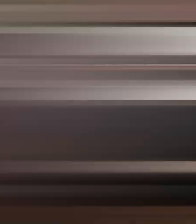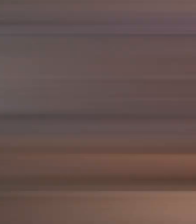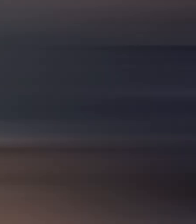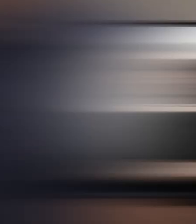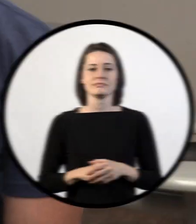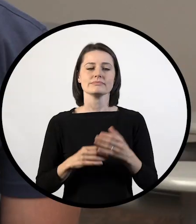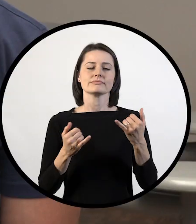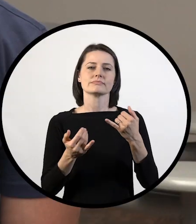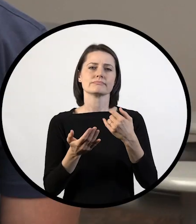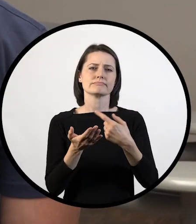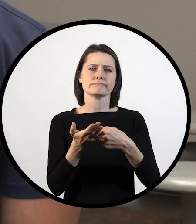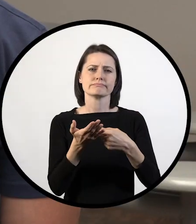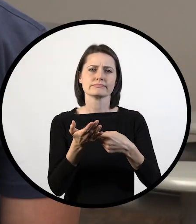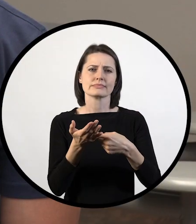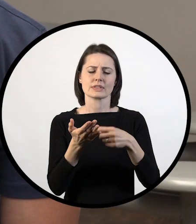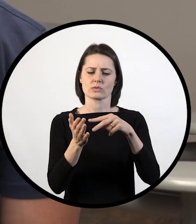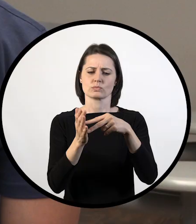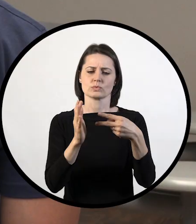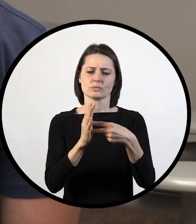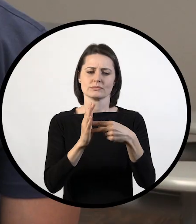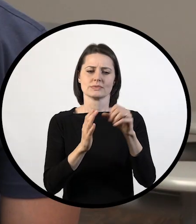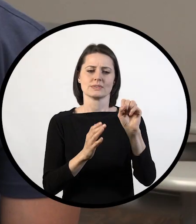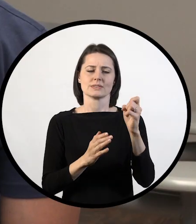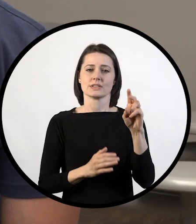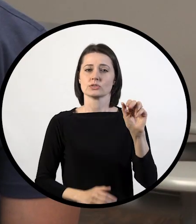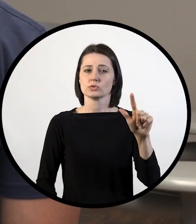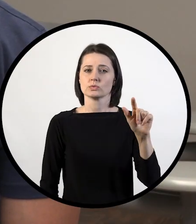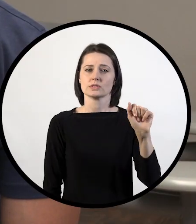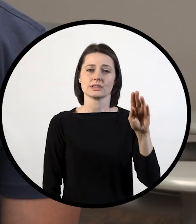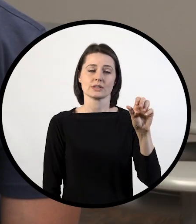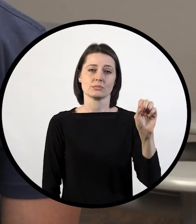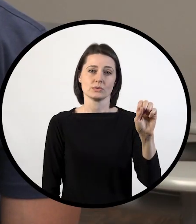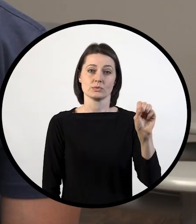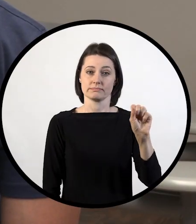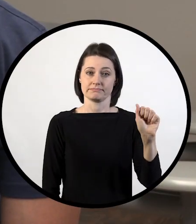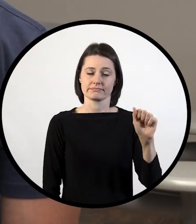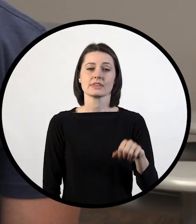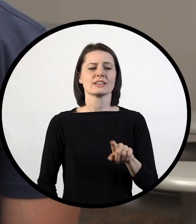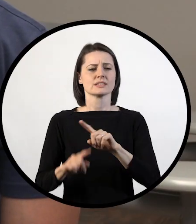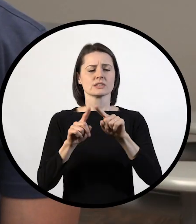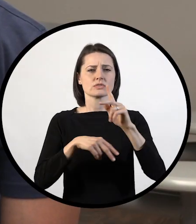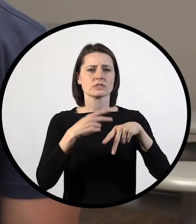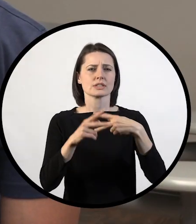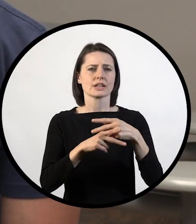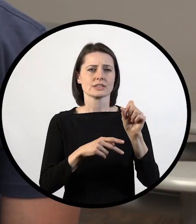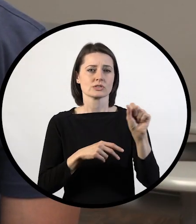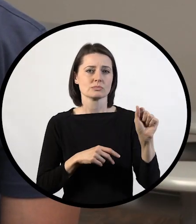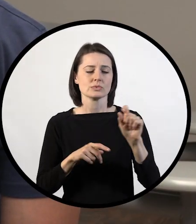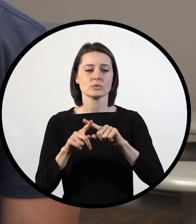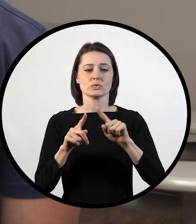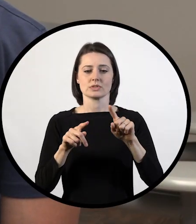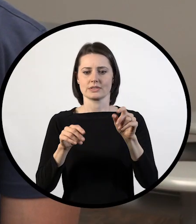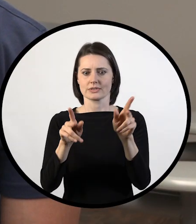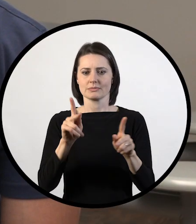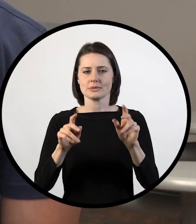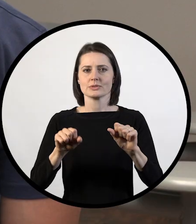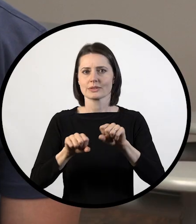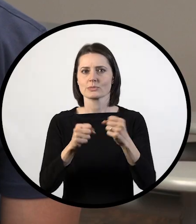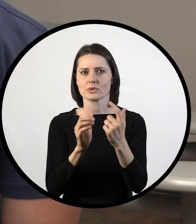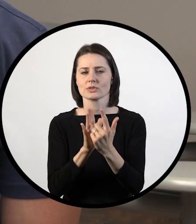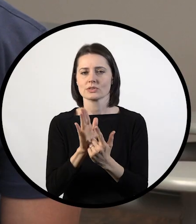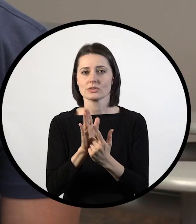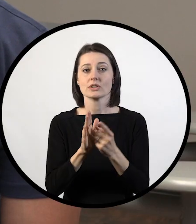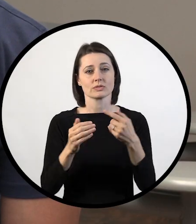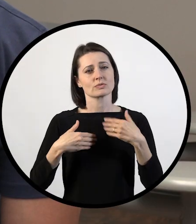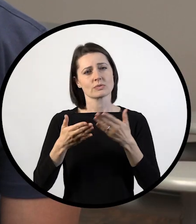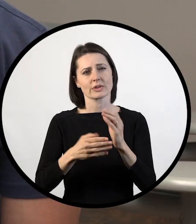it. Let's talk about the definitions. What is sexual abuse? There are different types of sexual abuse and different types of offenders,